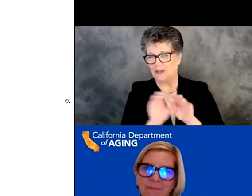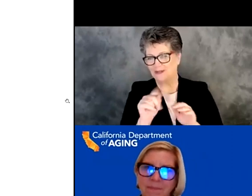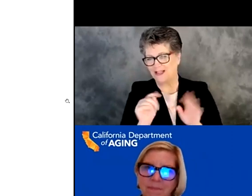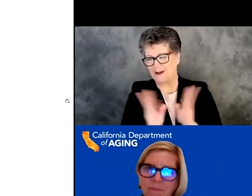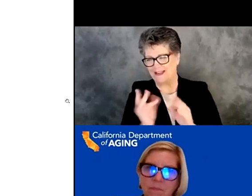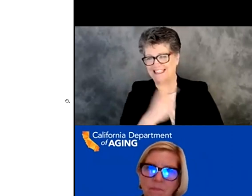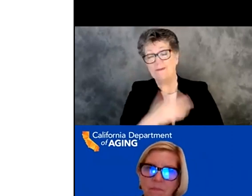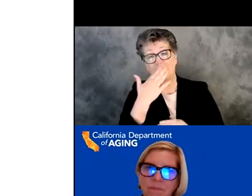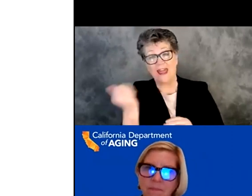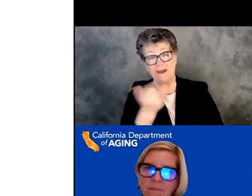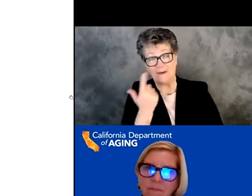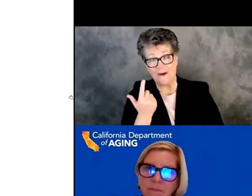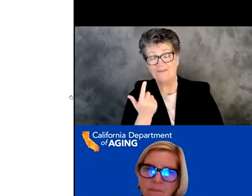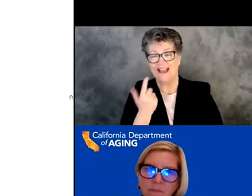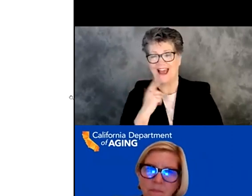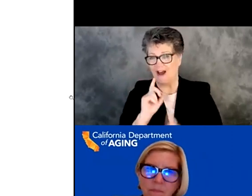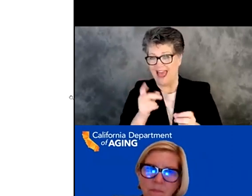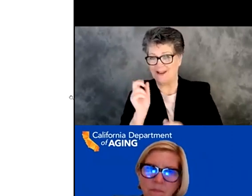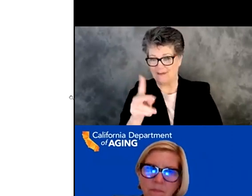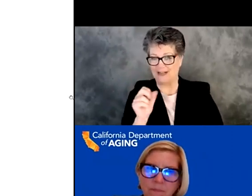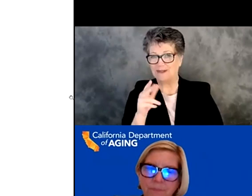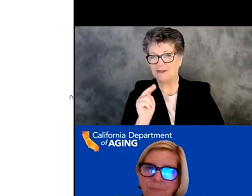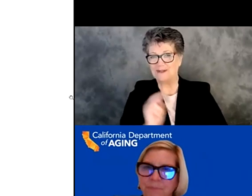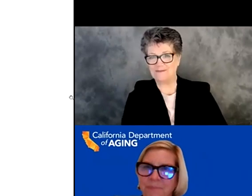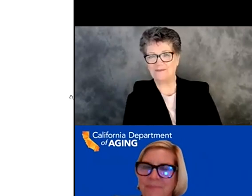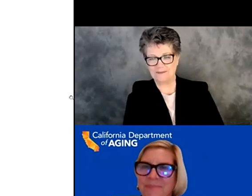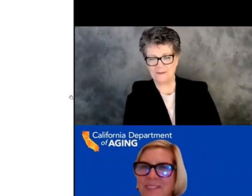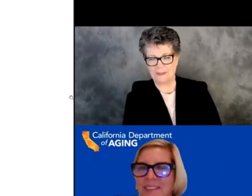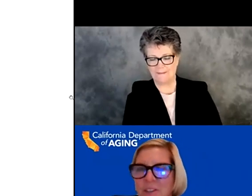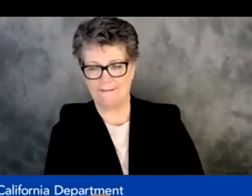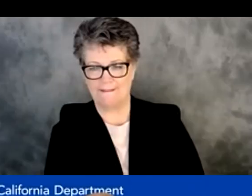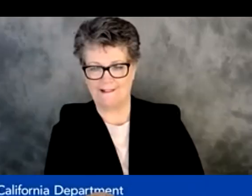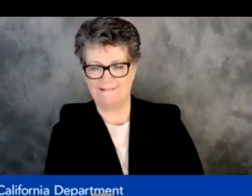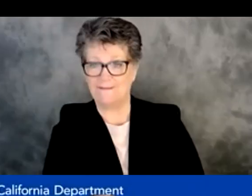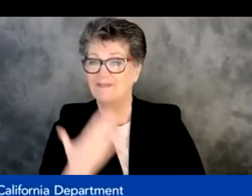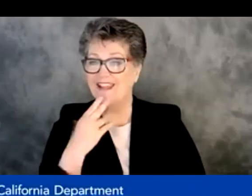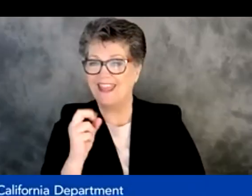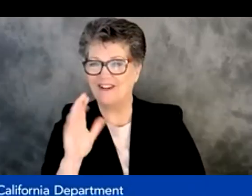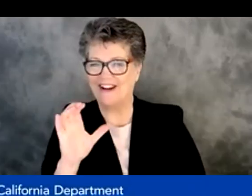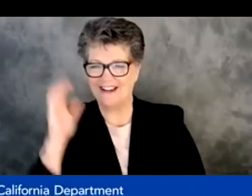So thank you all, and I'll hand it back over to Susan. Thank you, Eric.